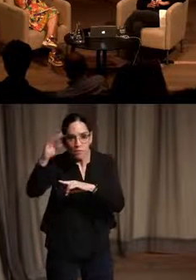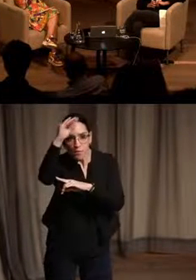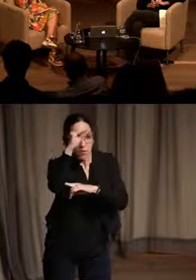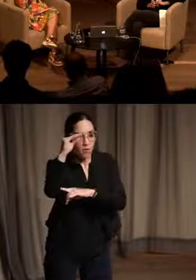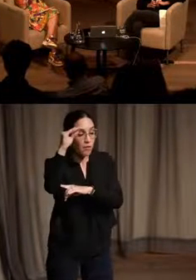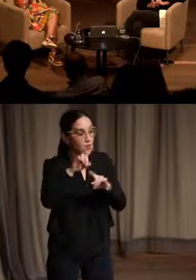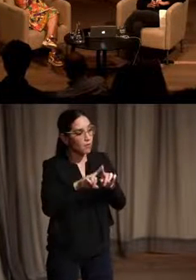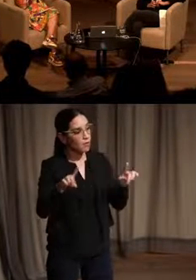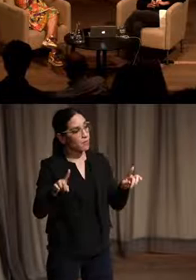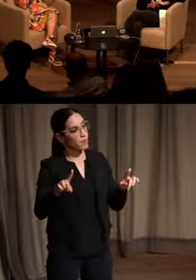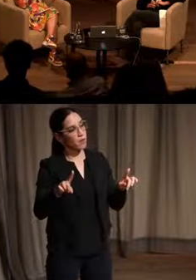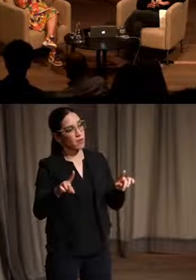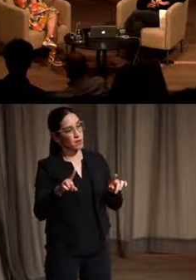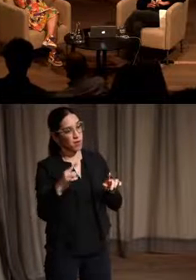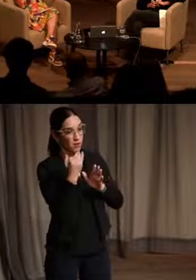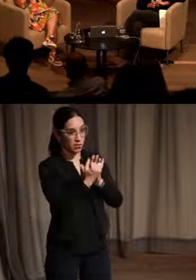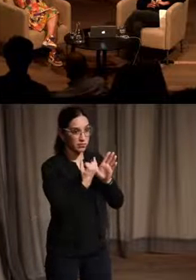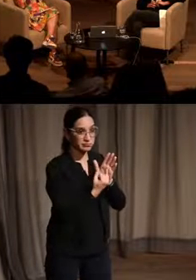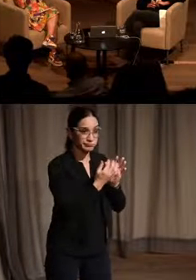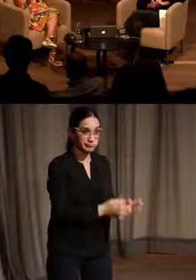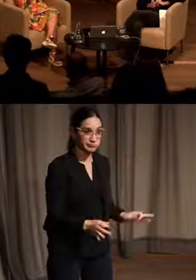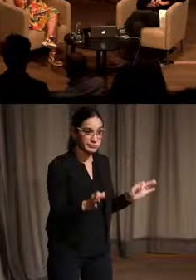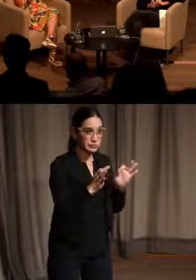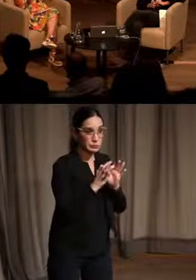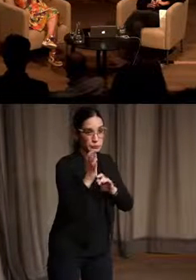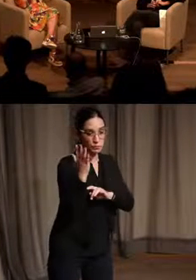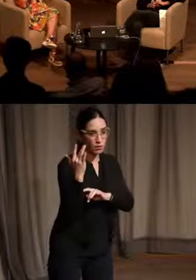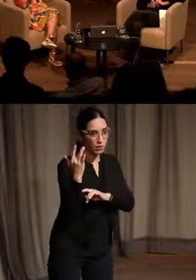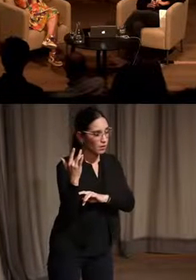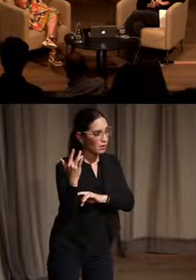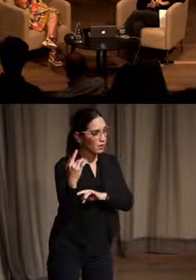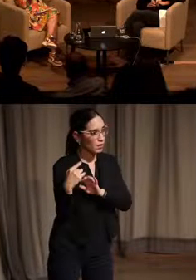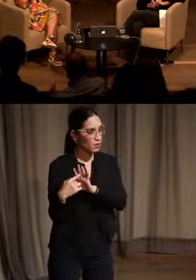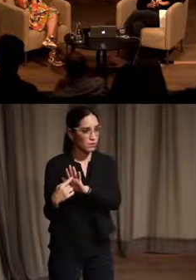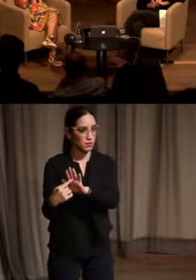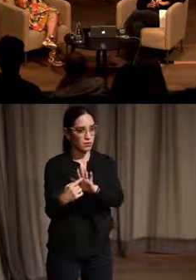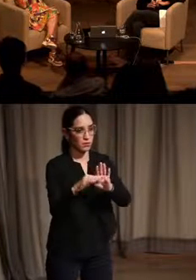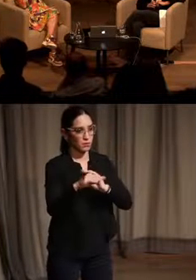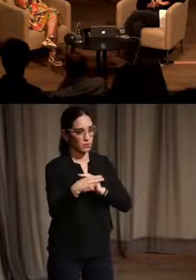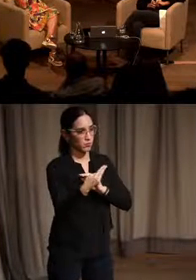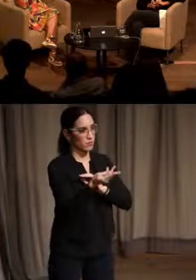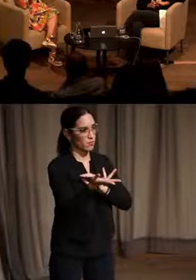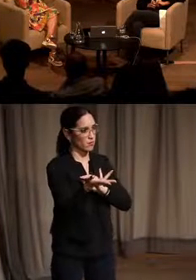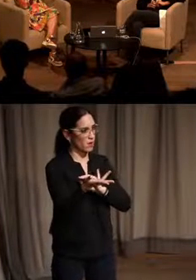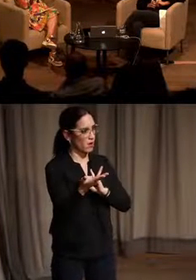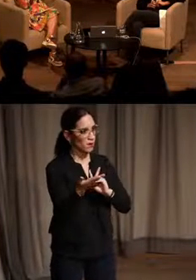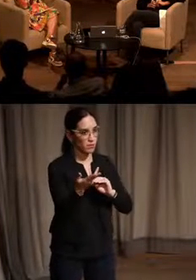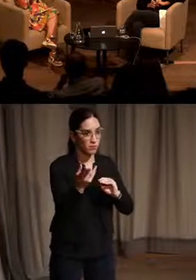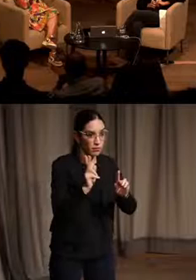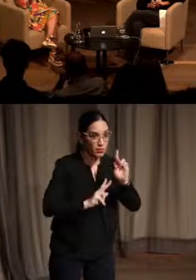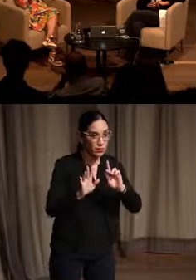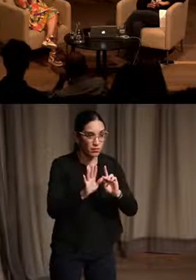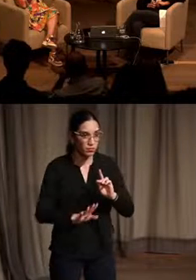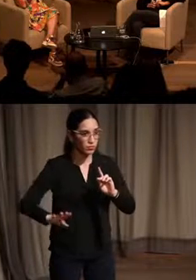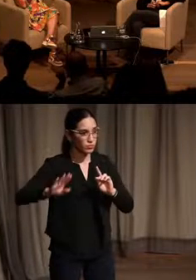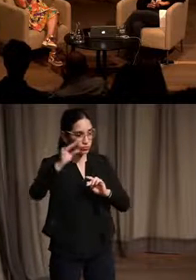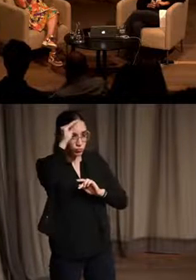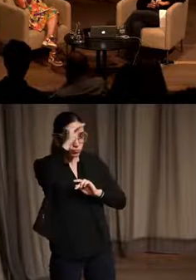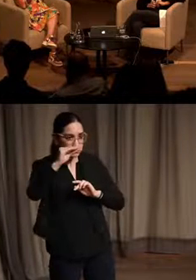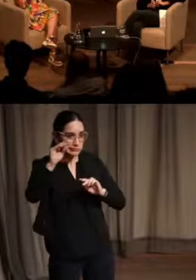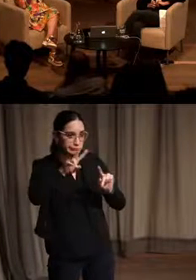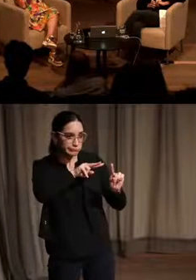what makes art important is that it provides people with a different point of view.